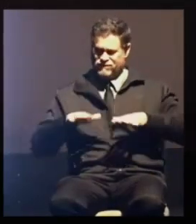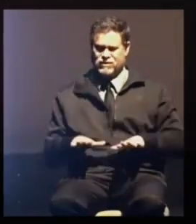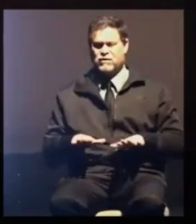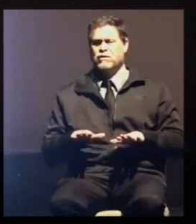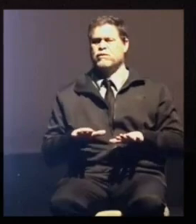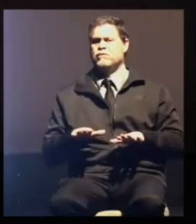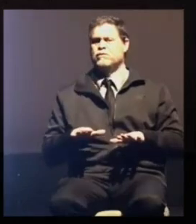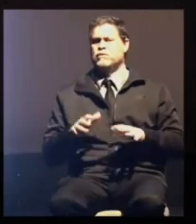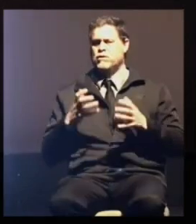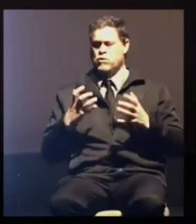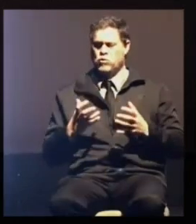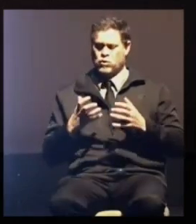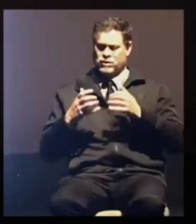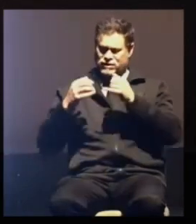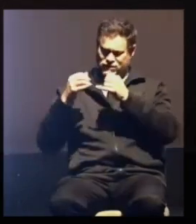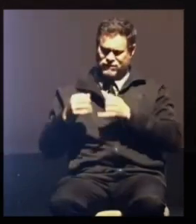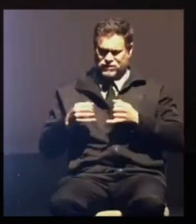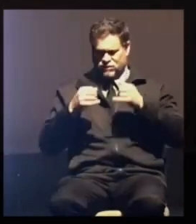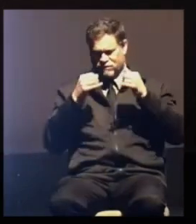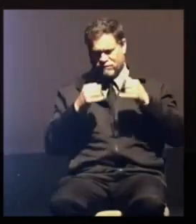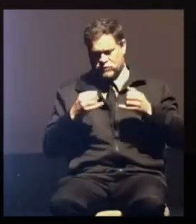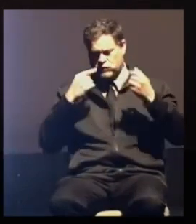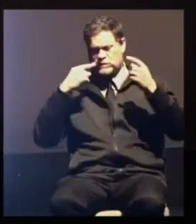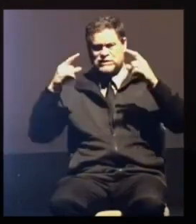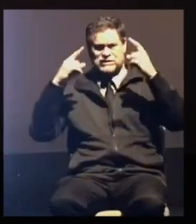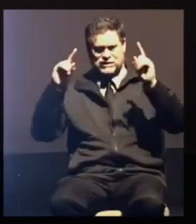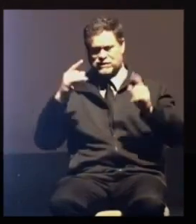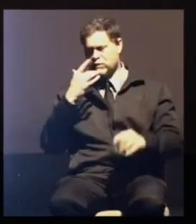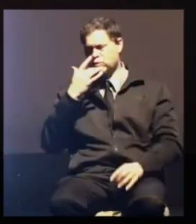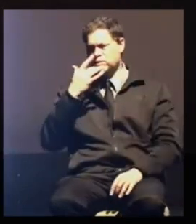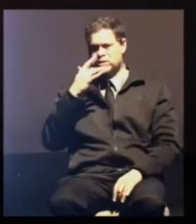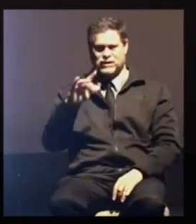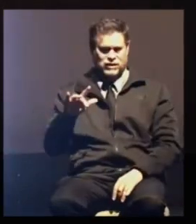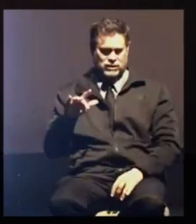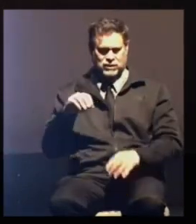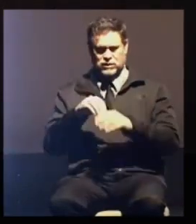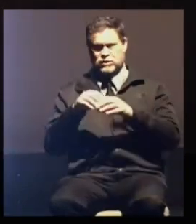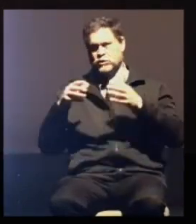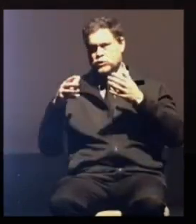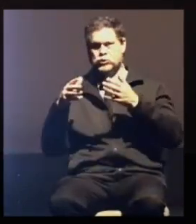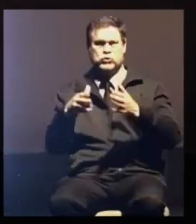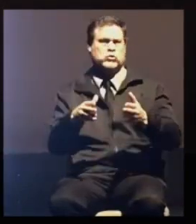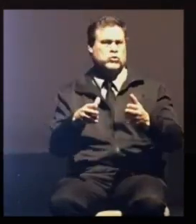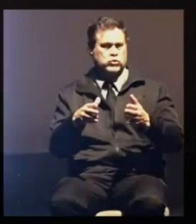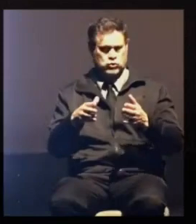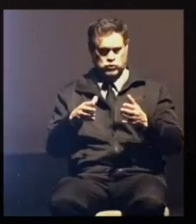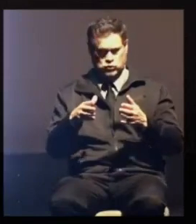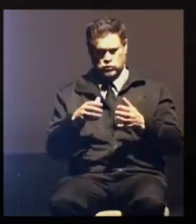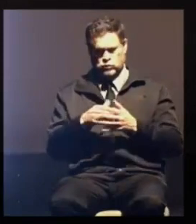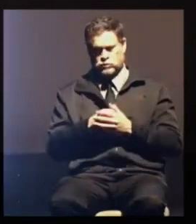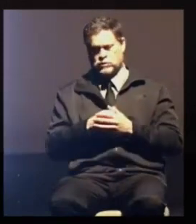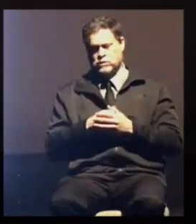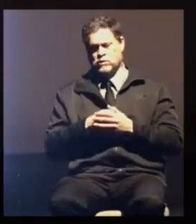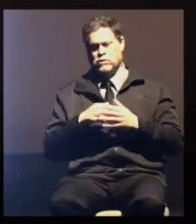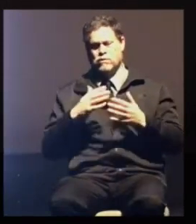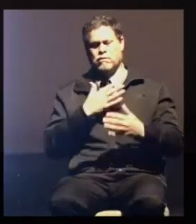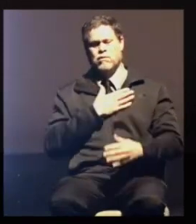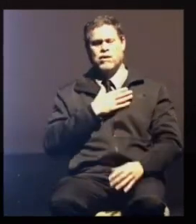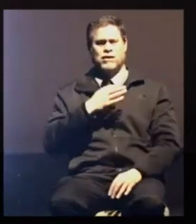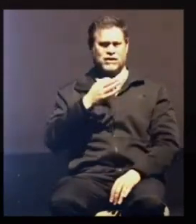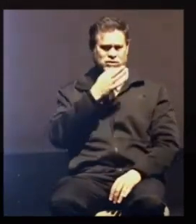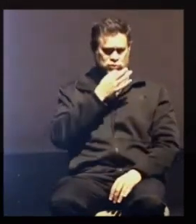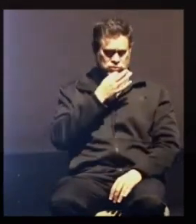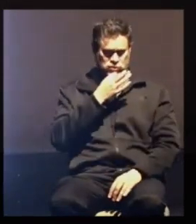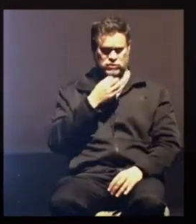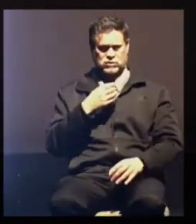guys want to have individual success. And I was lucky in terms of the side of the ball, my expertise, where